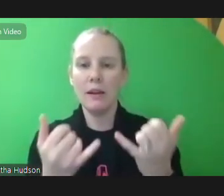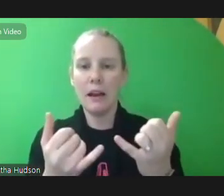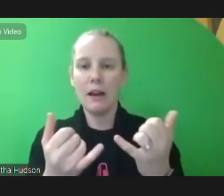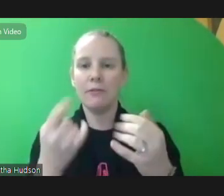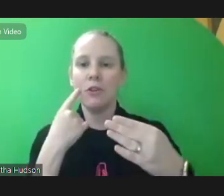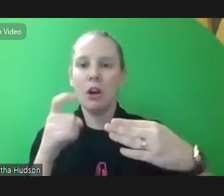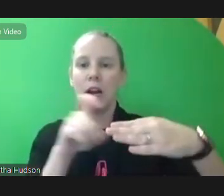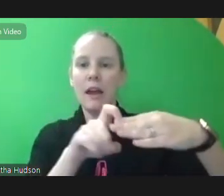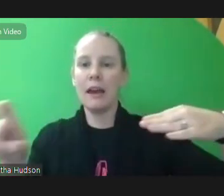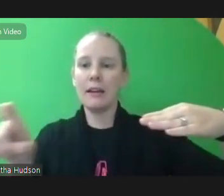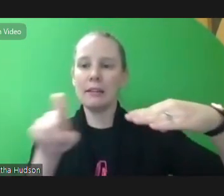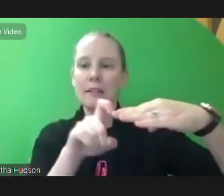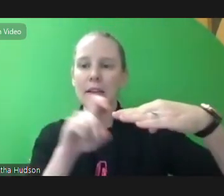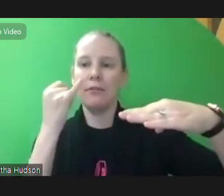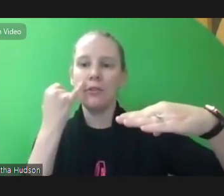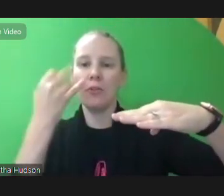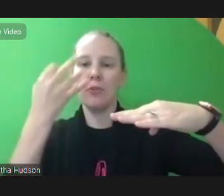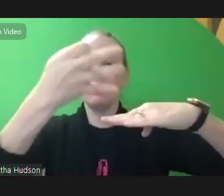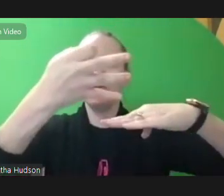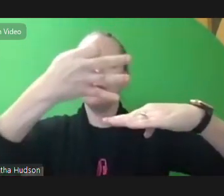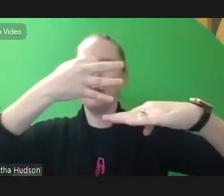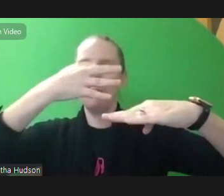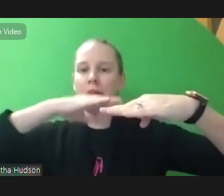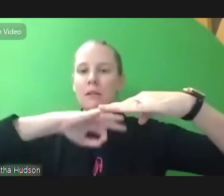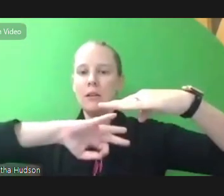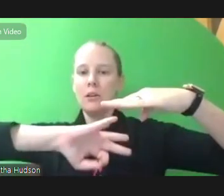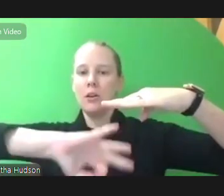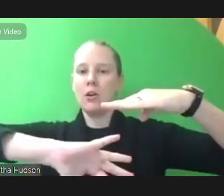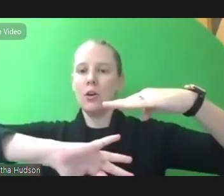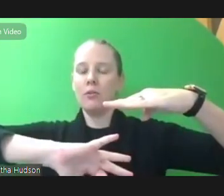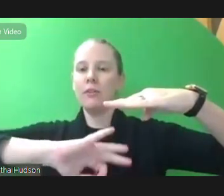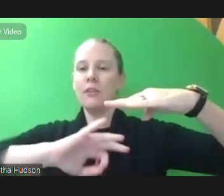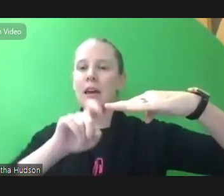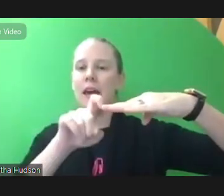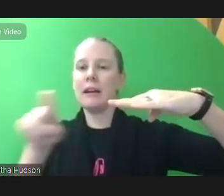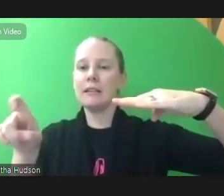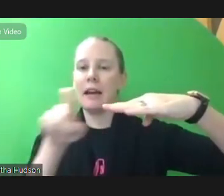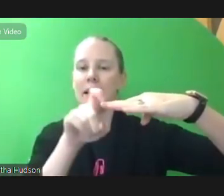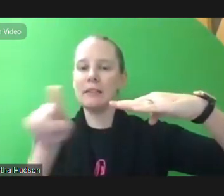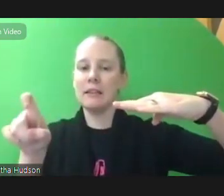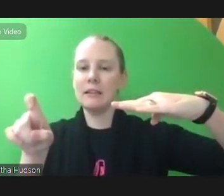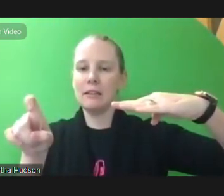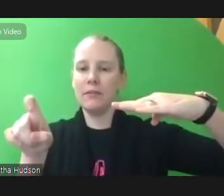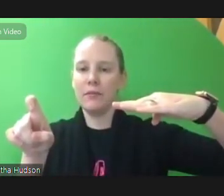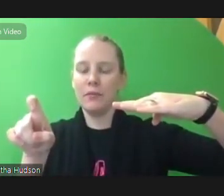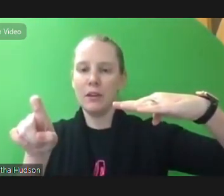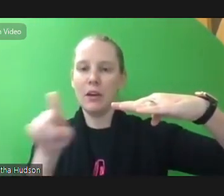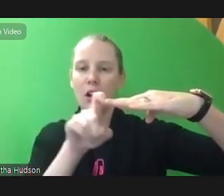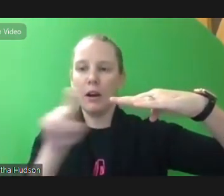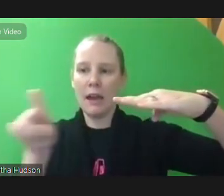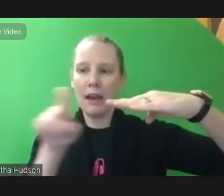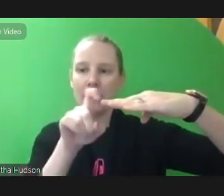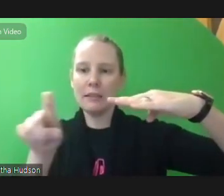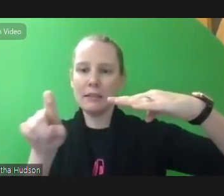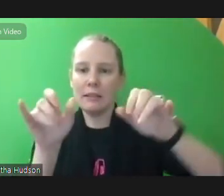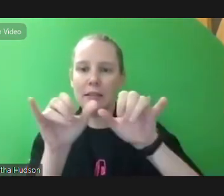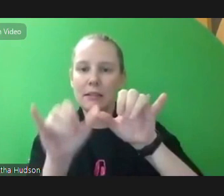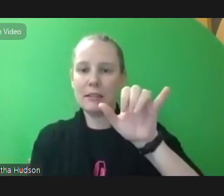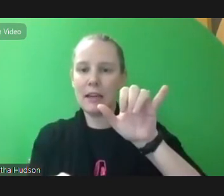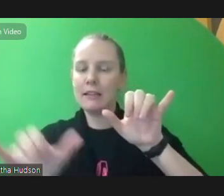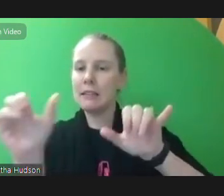But right now for our X, if you're going to flip it over the X axis, our